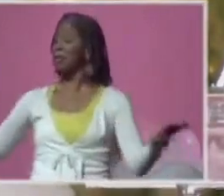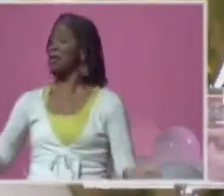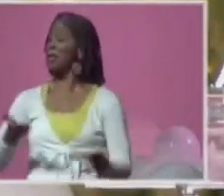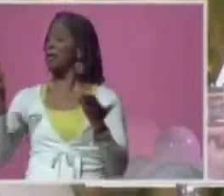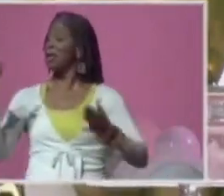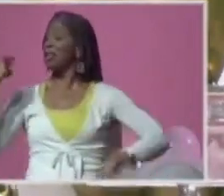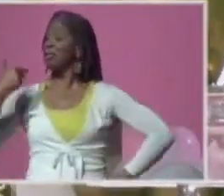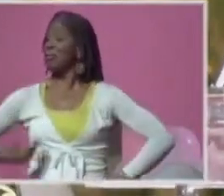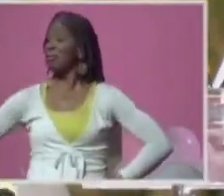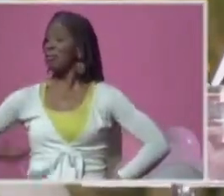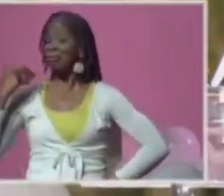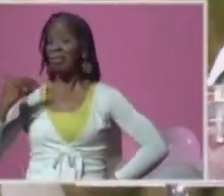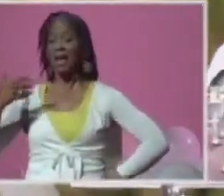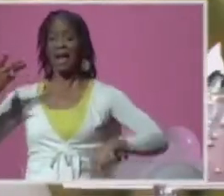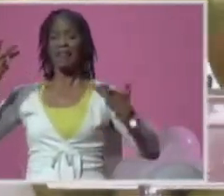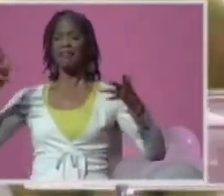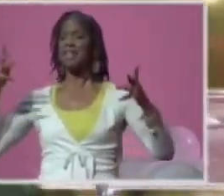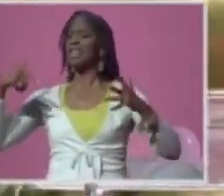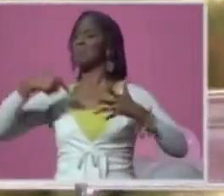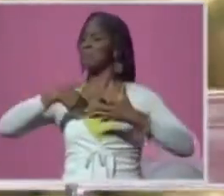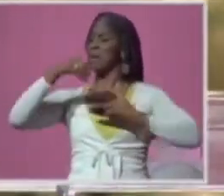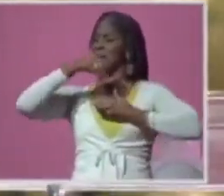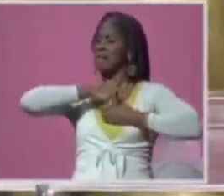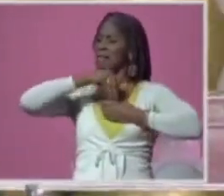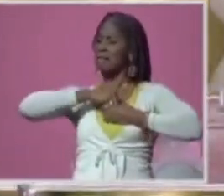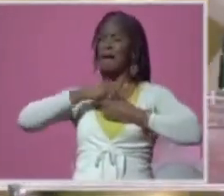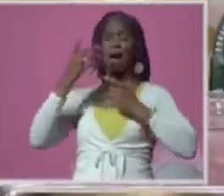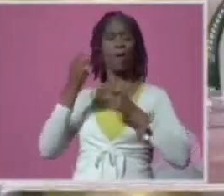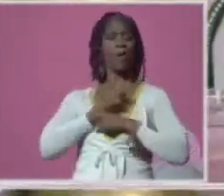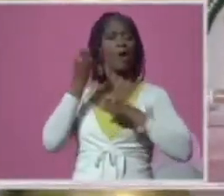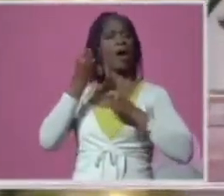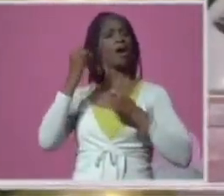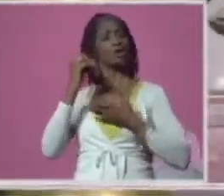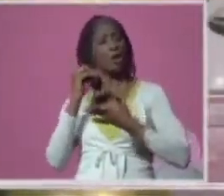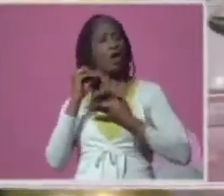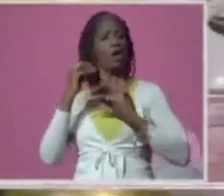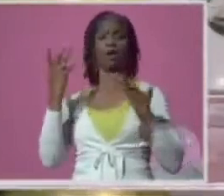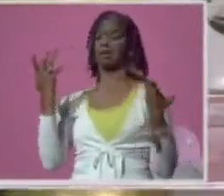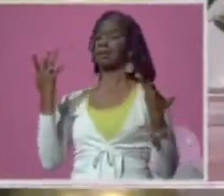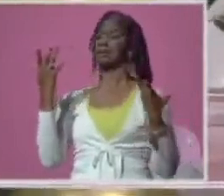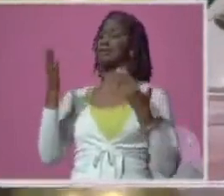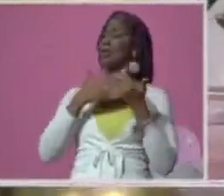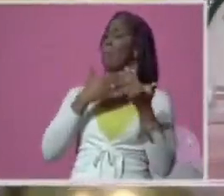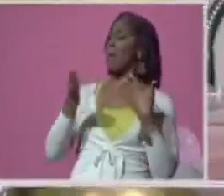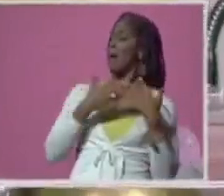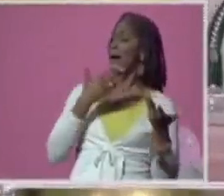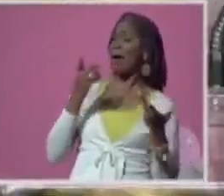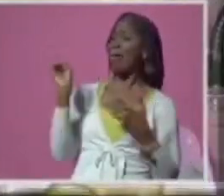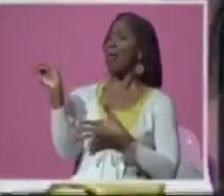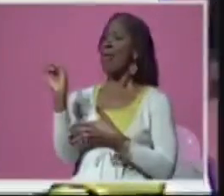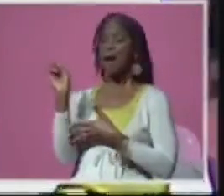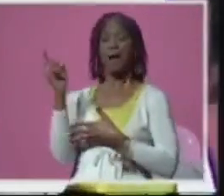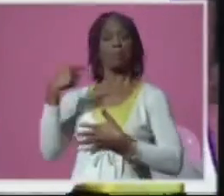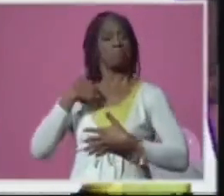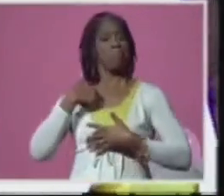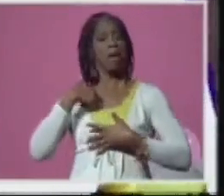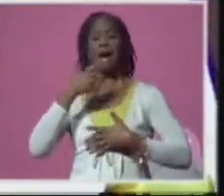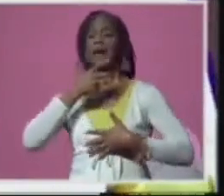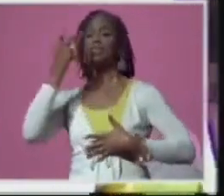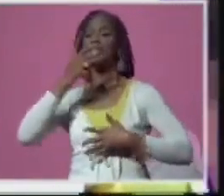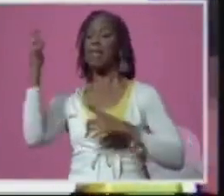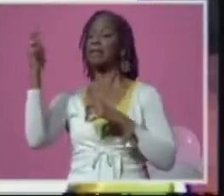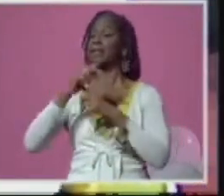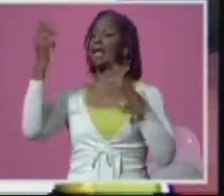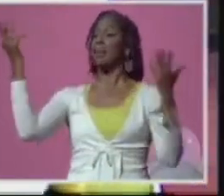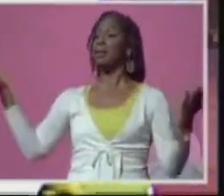won because of what's on the inside. The champ is here from A to Z. The champ is here. I